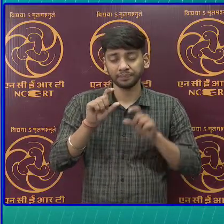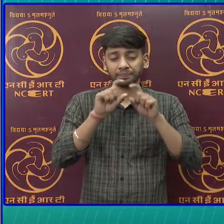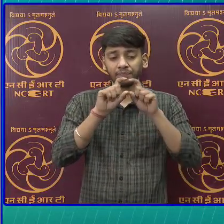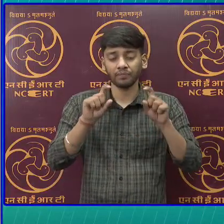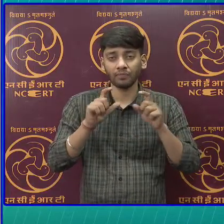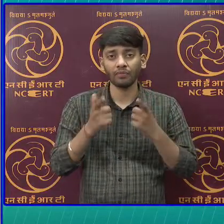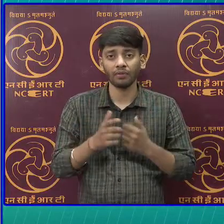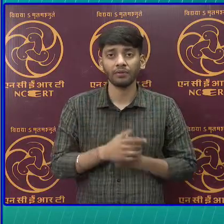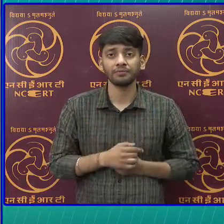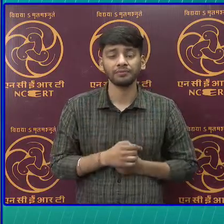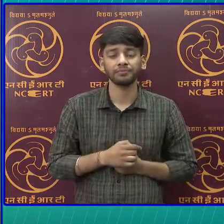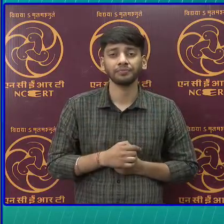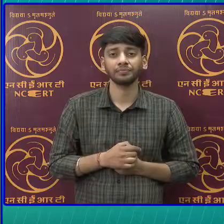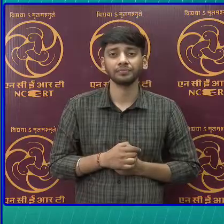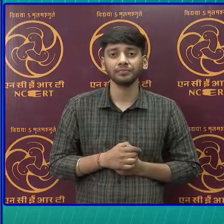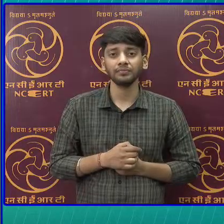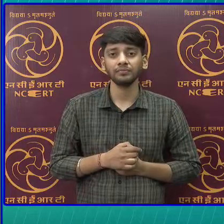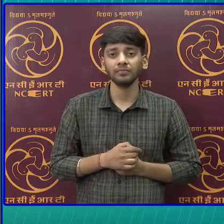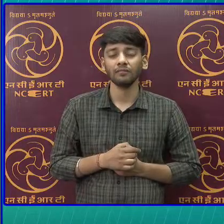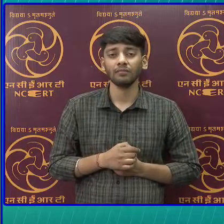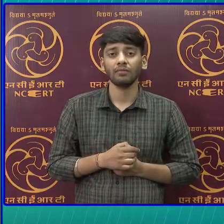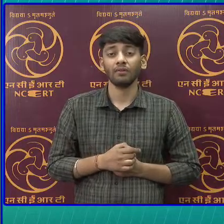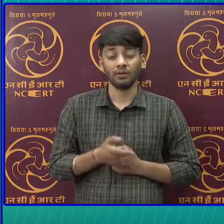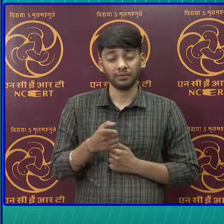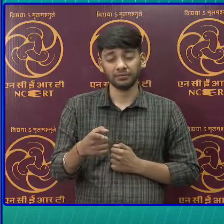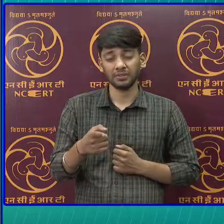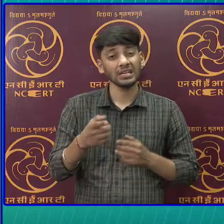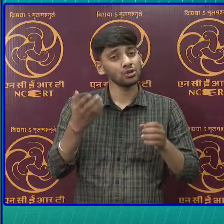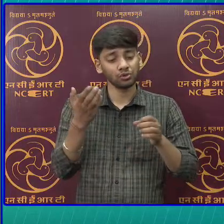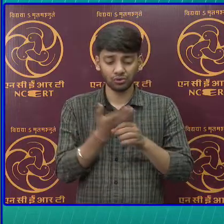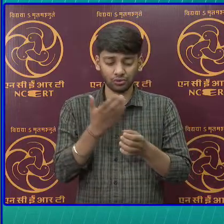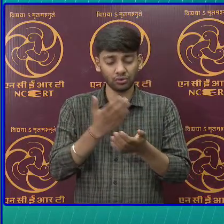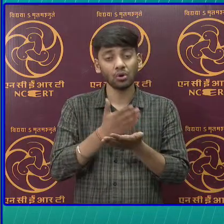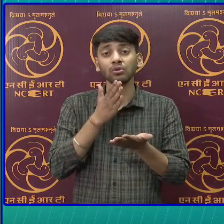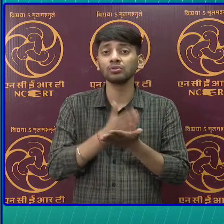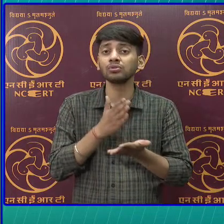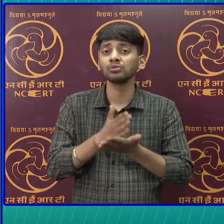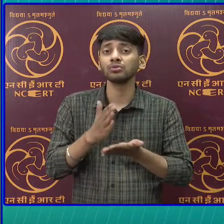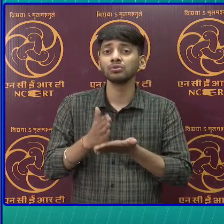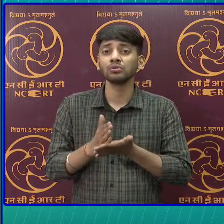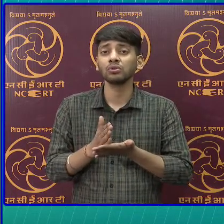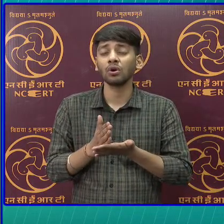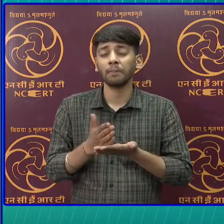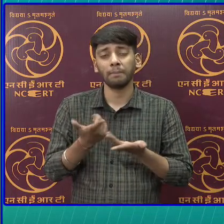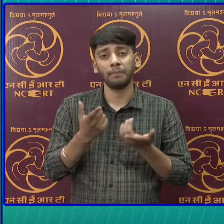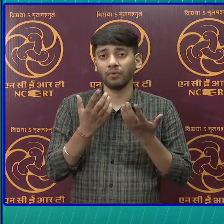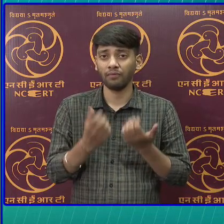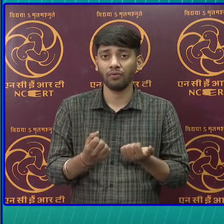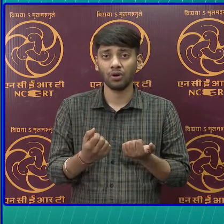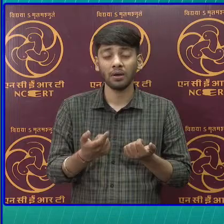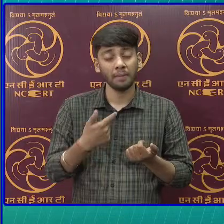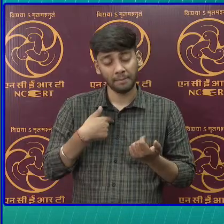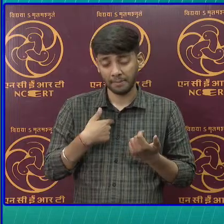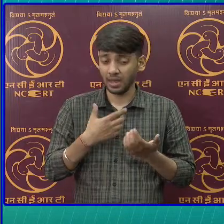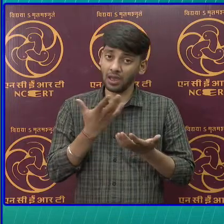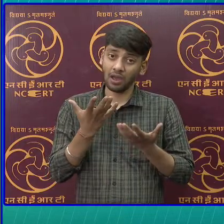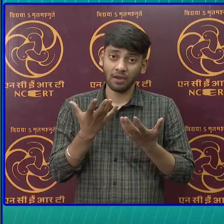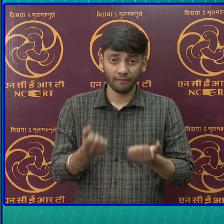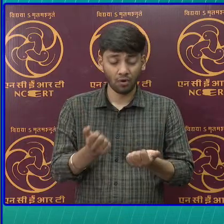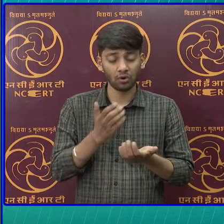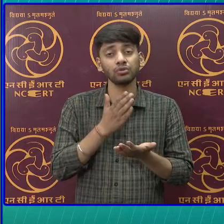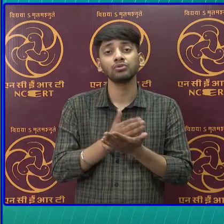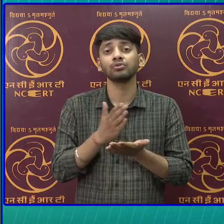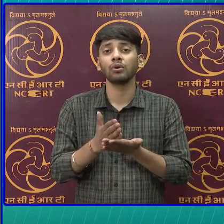Yes. Okay. So hack and chop, but this alone won't do it. Hack and chop. So if